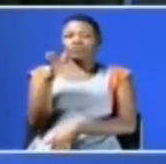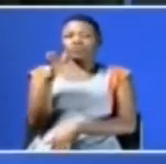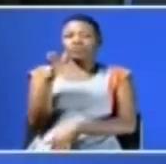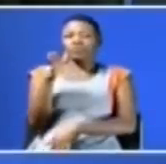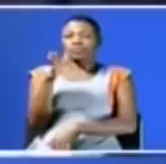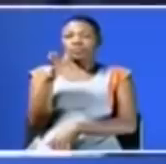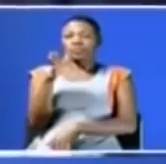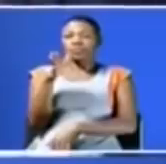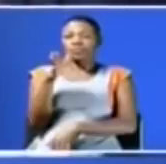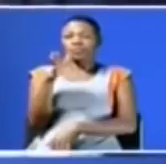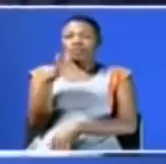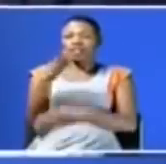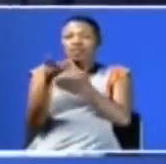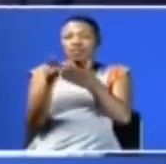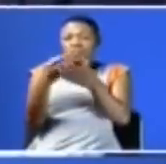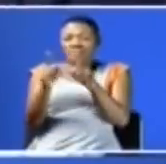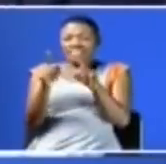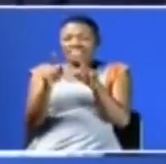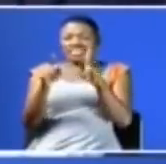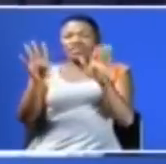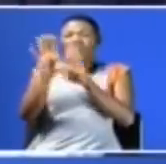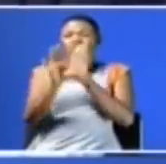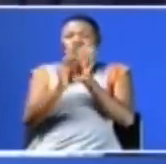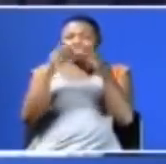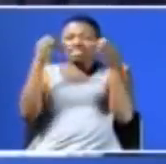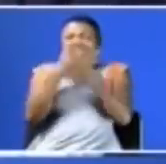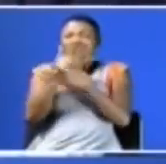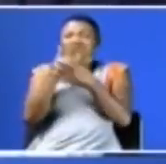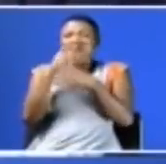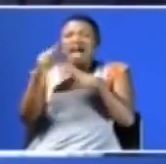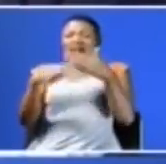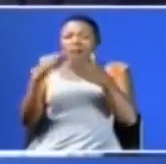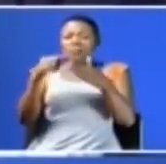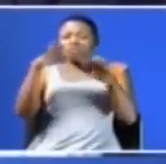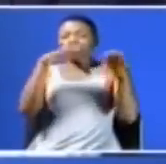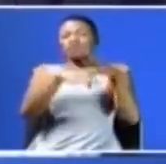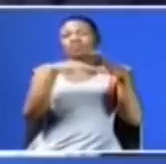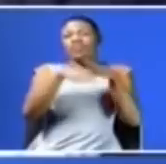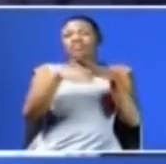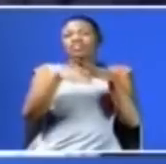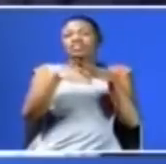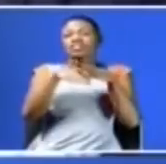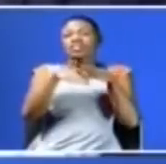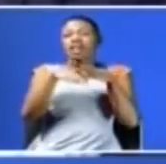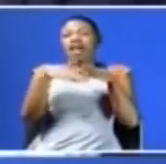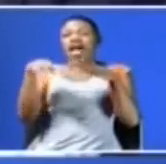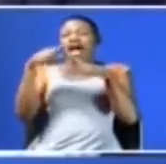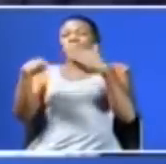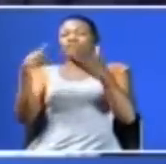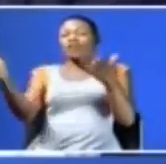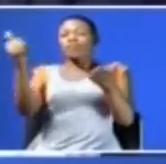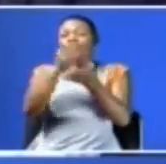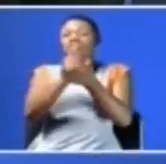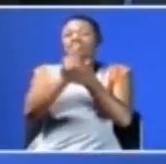What inclusivity are you talking about? The constitution is so clear about inclusivity. For example, regarding appointments, that you must